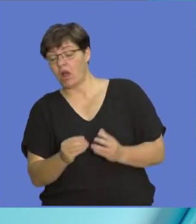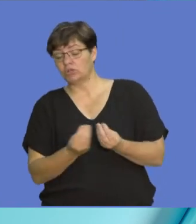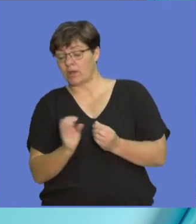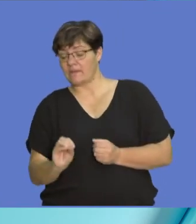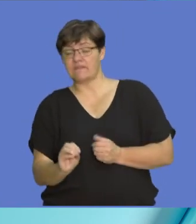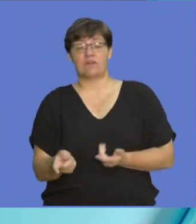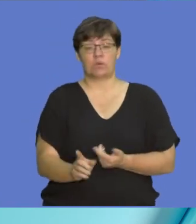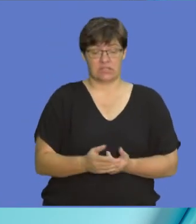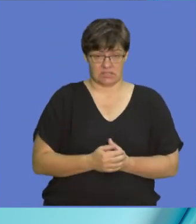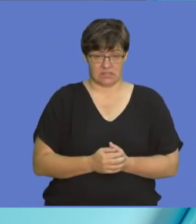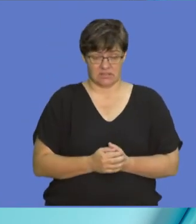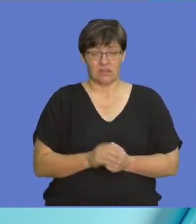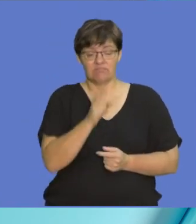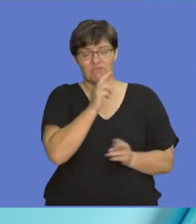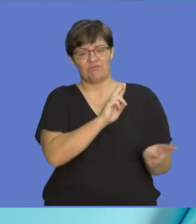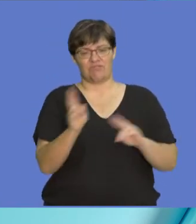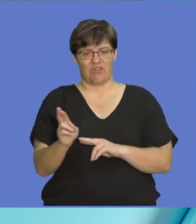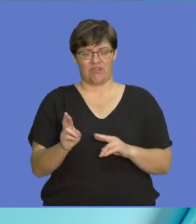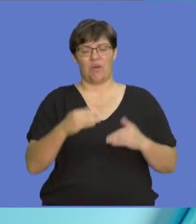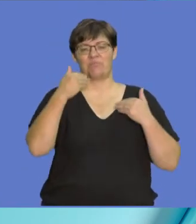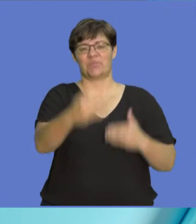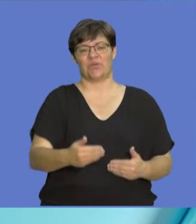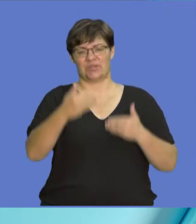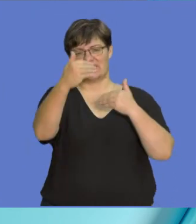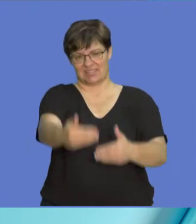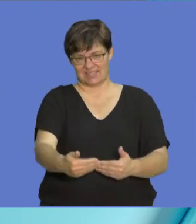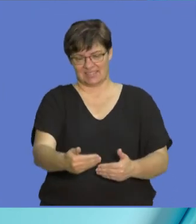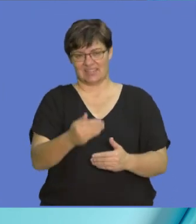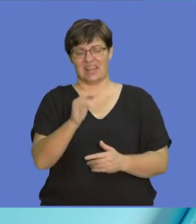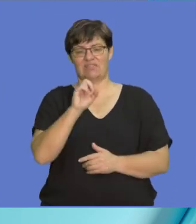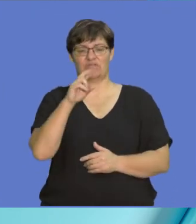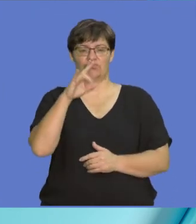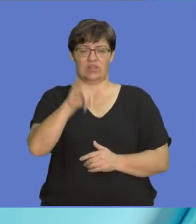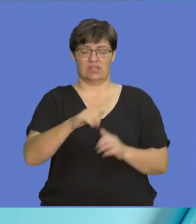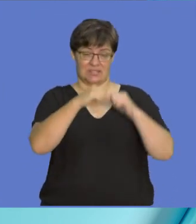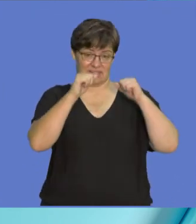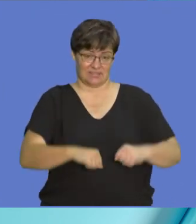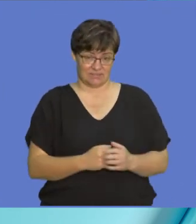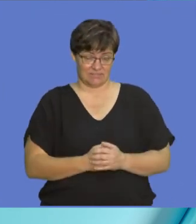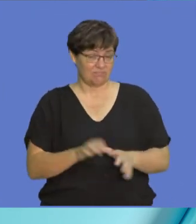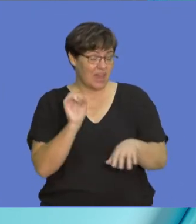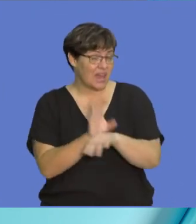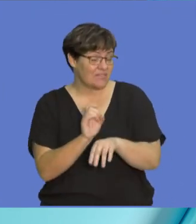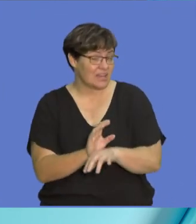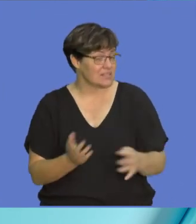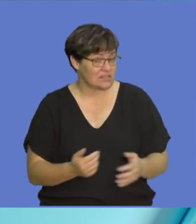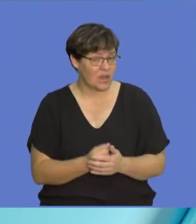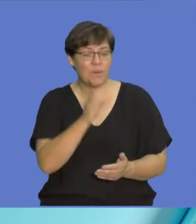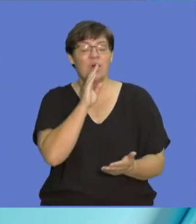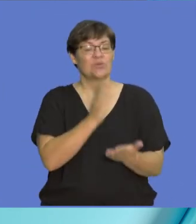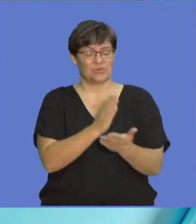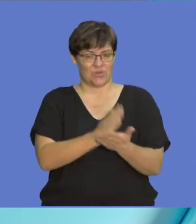Clear? And that's what we refer to as the periodic inventory system. Good advice to you is make sure